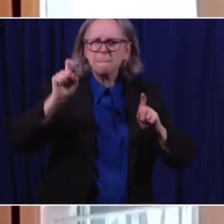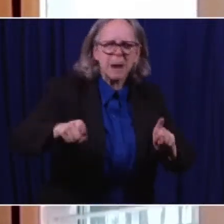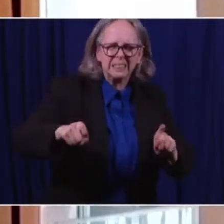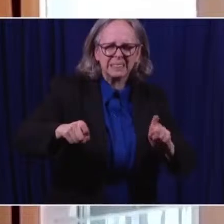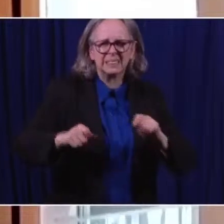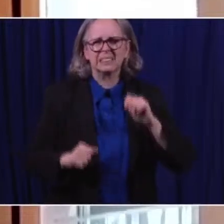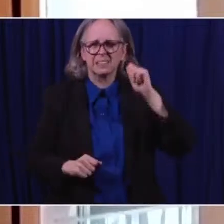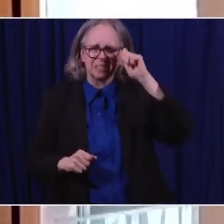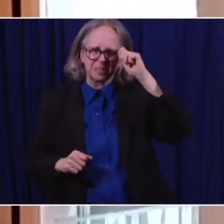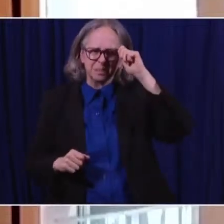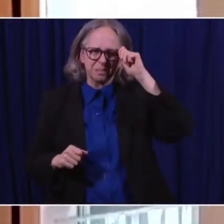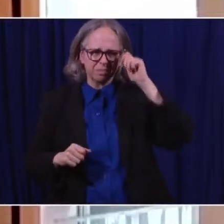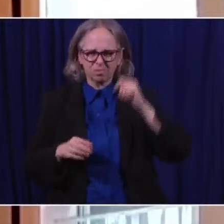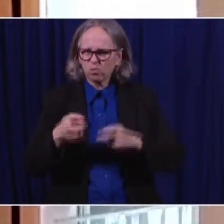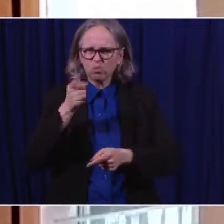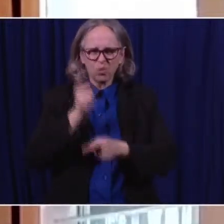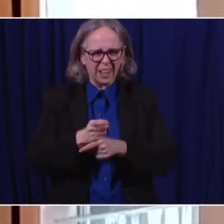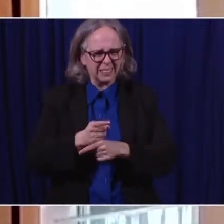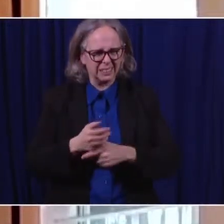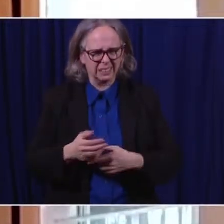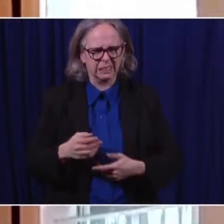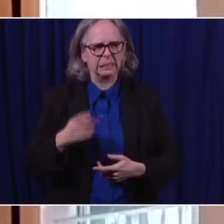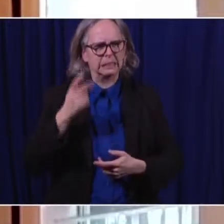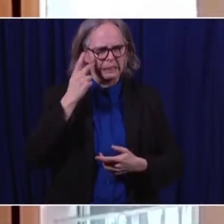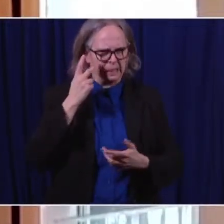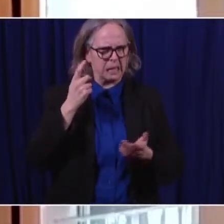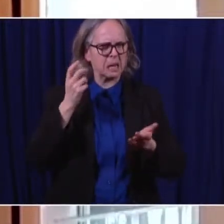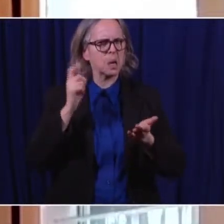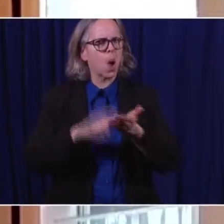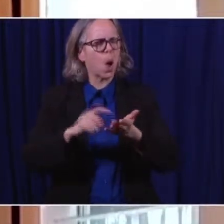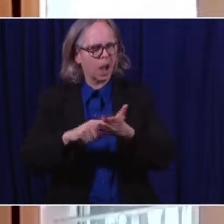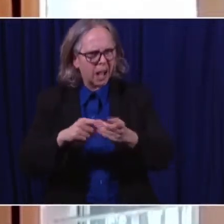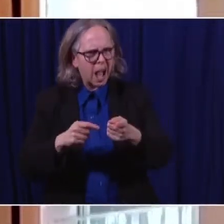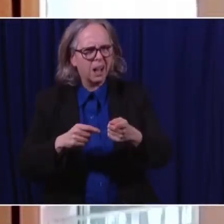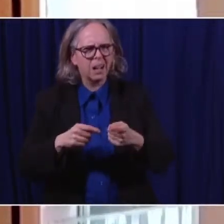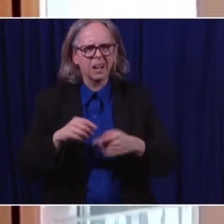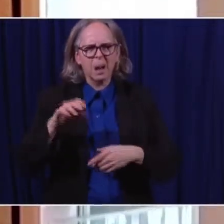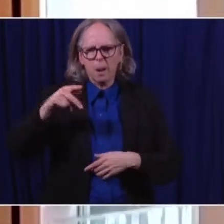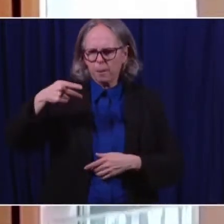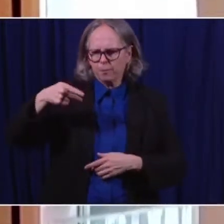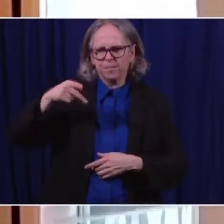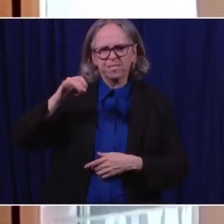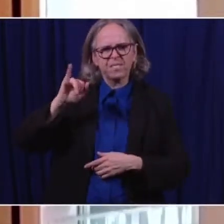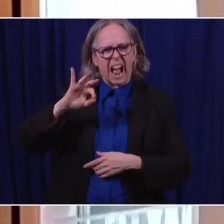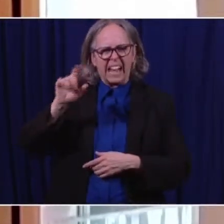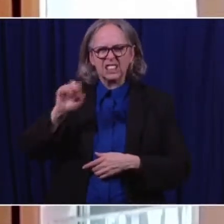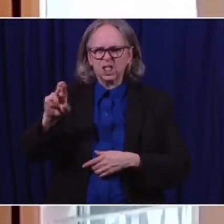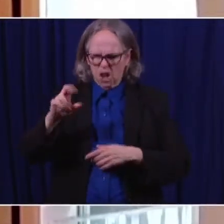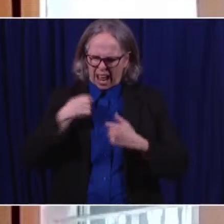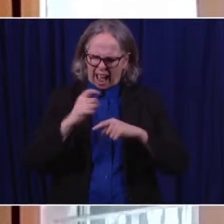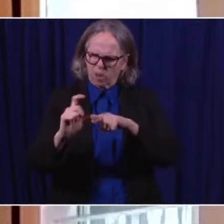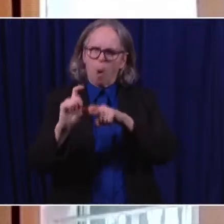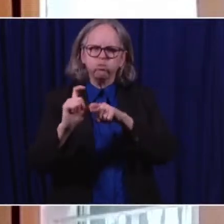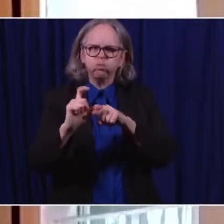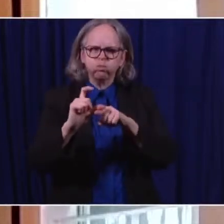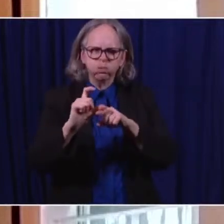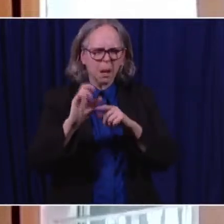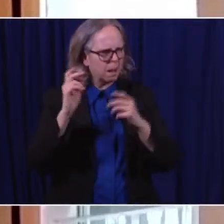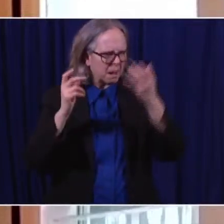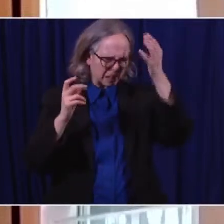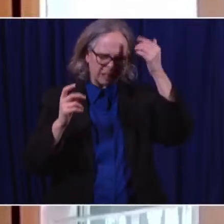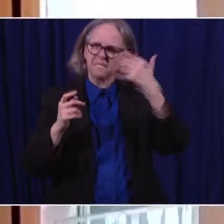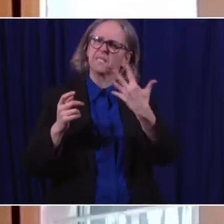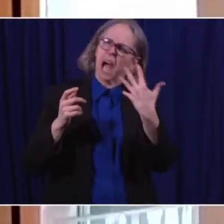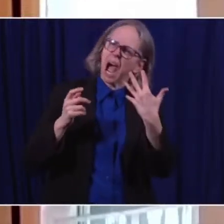as you noted, in many instances, we know that a vial of that Pfizer vaccine can, in fact,